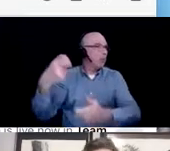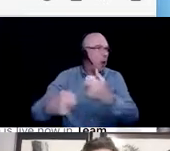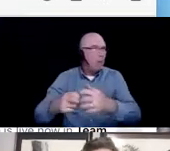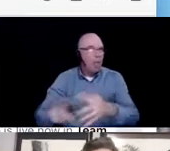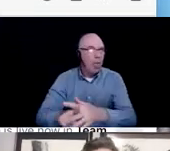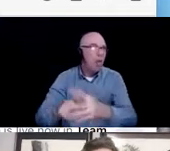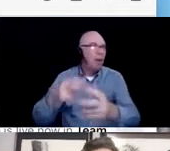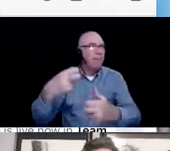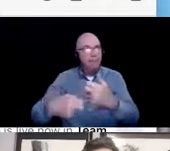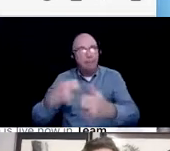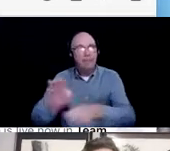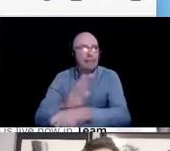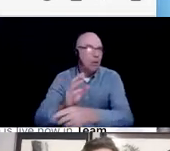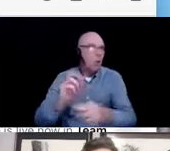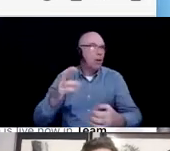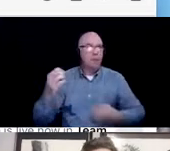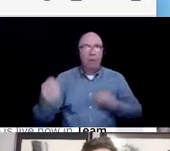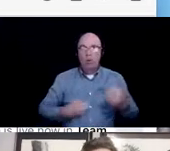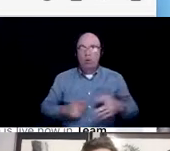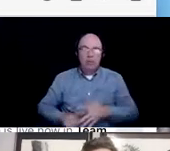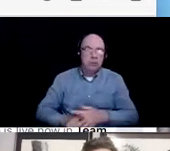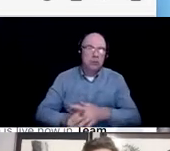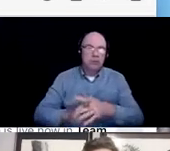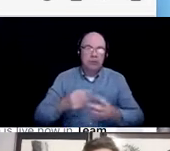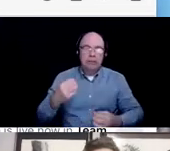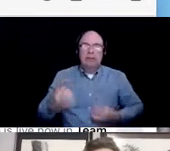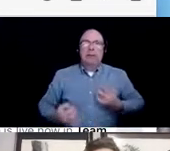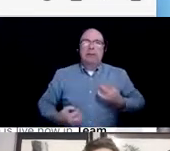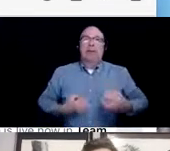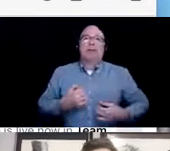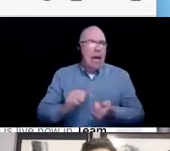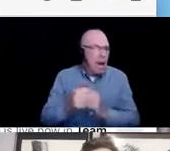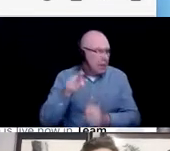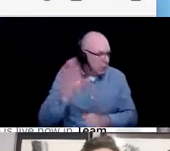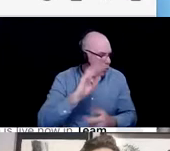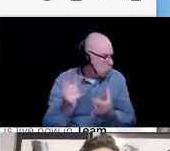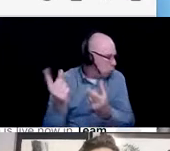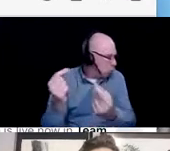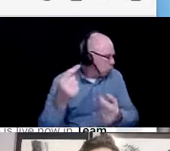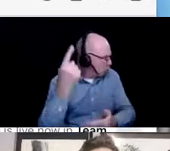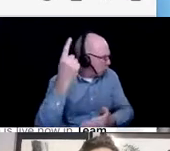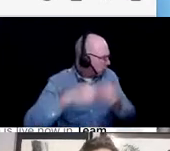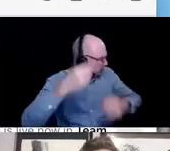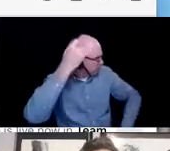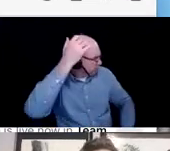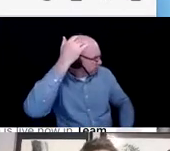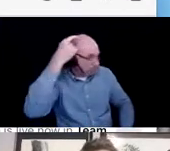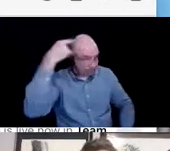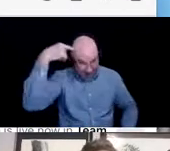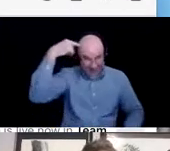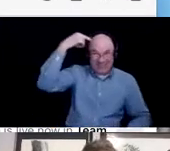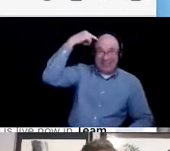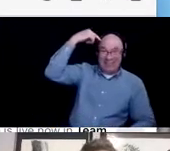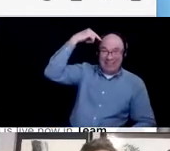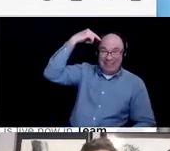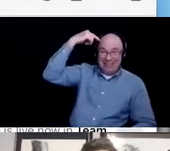or maybe some emotional issues that are rising for herself? How would she tackle things? Right? And coming